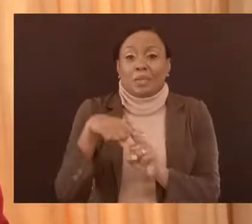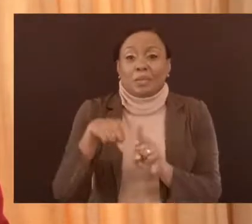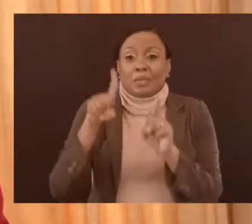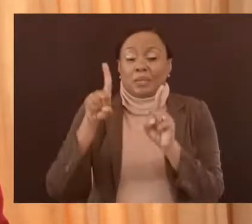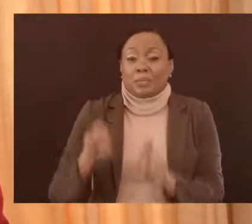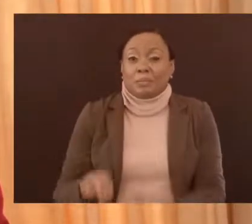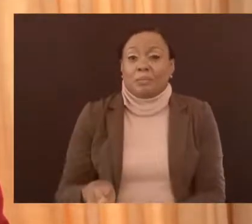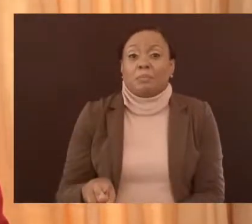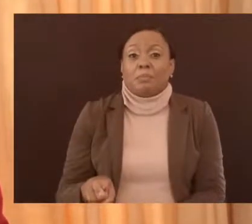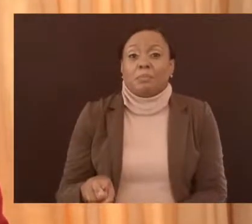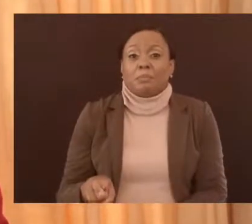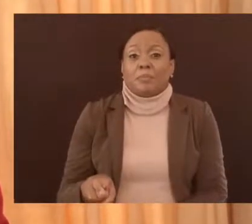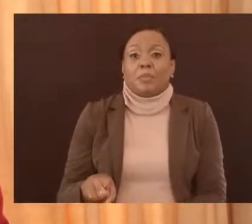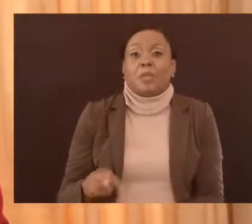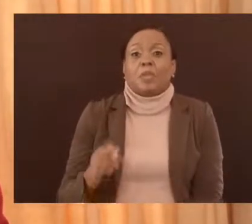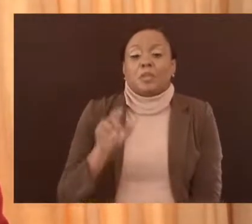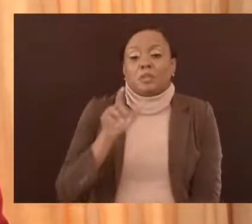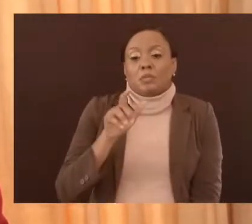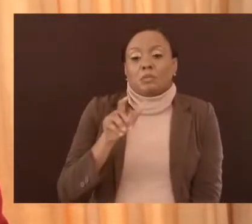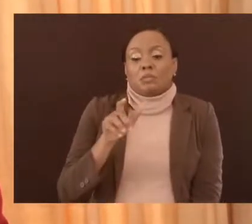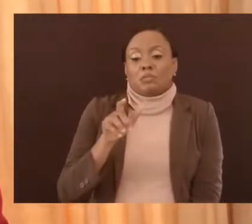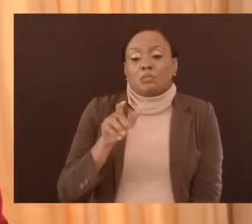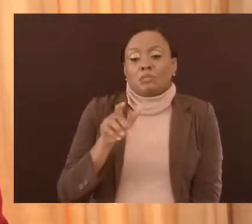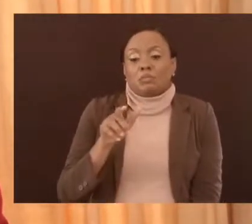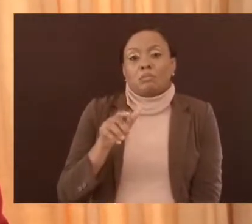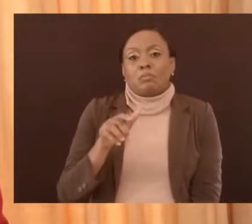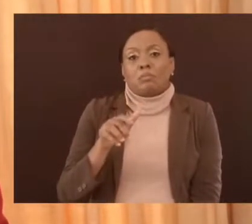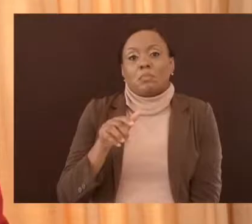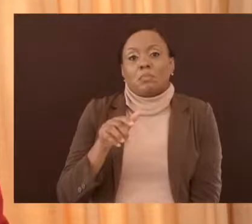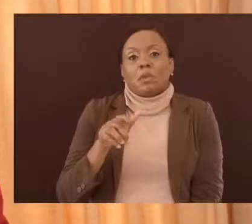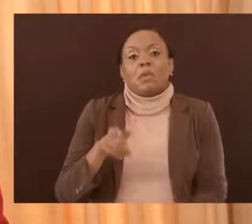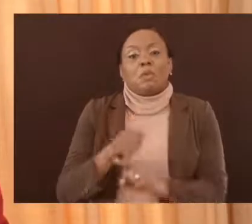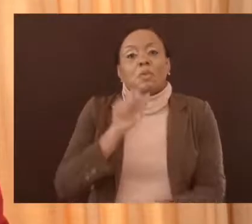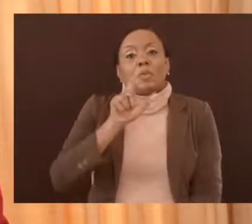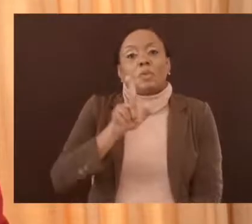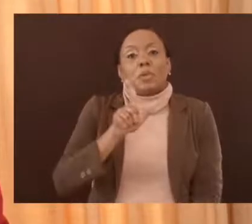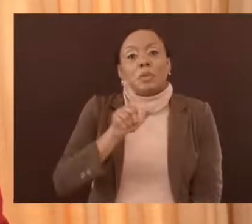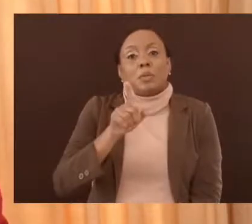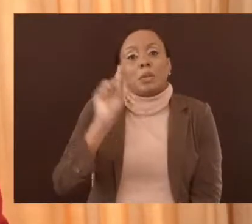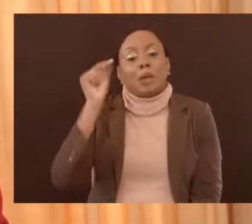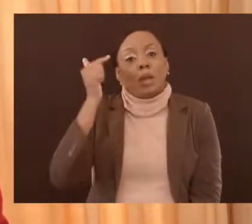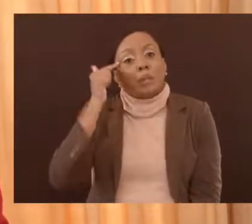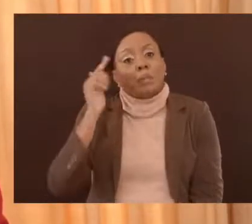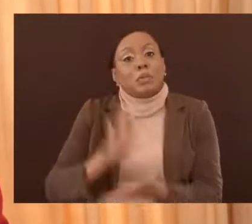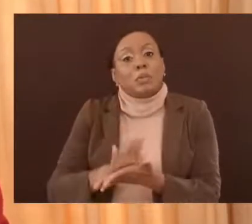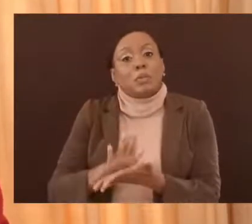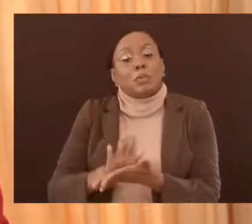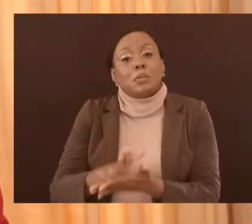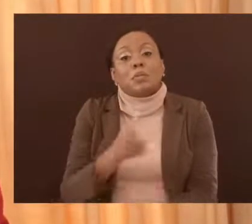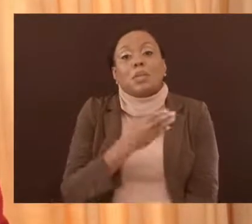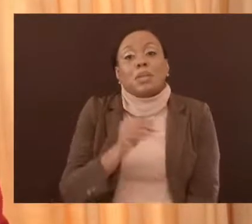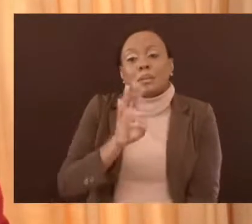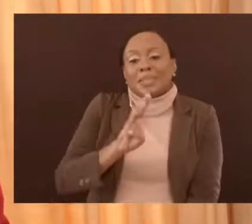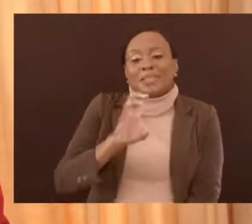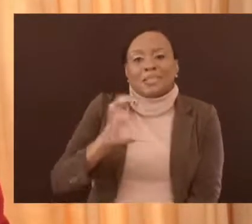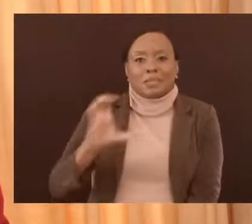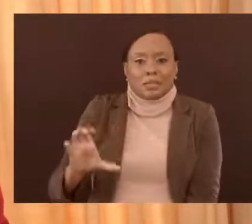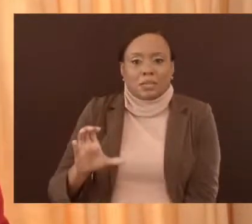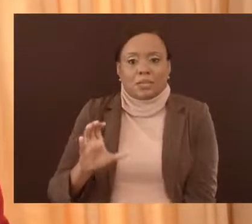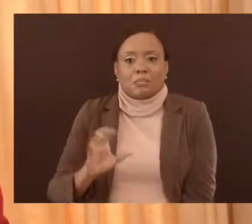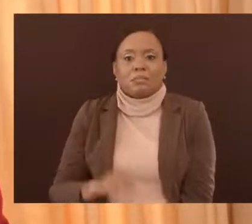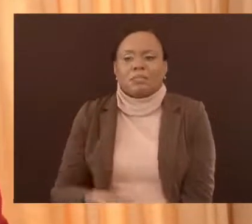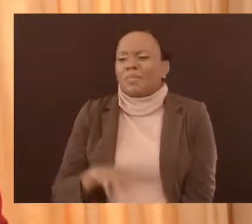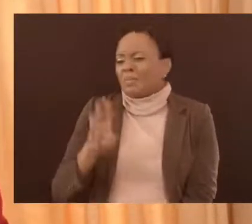was administered at 21 government secondary schools, as well as the Barbados Community College. The latter not being